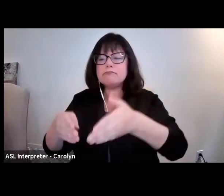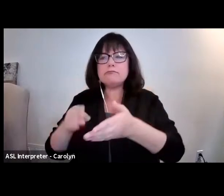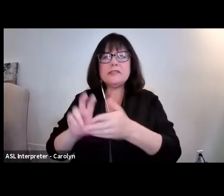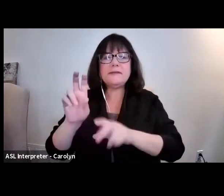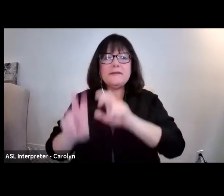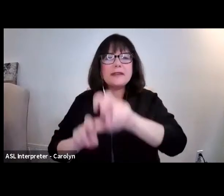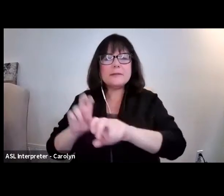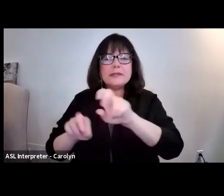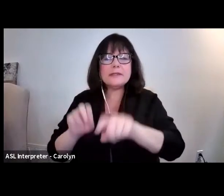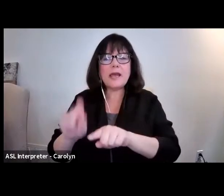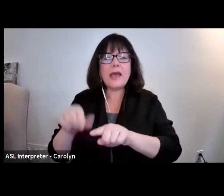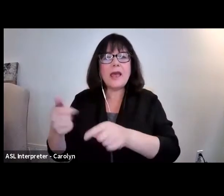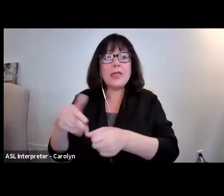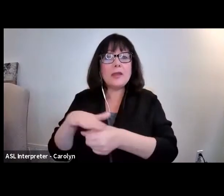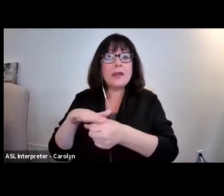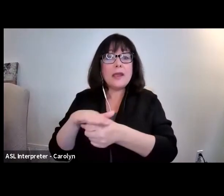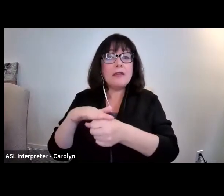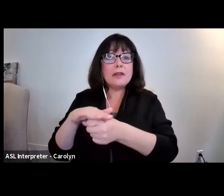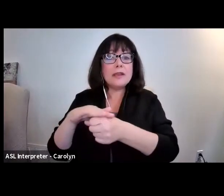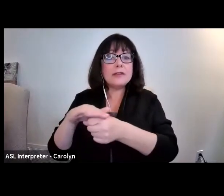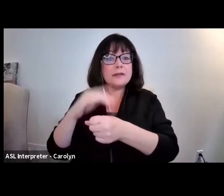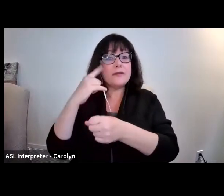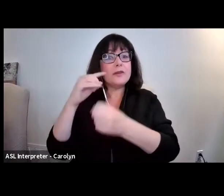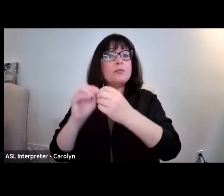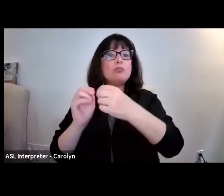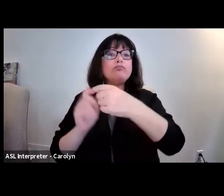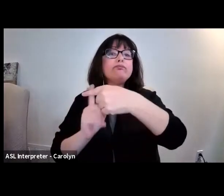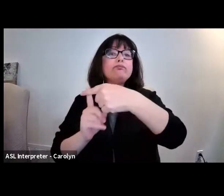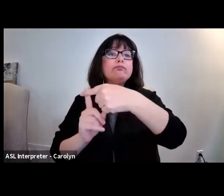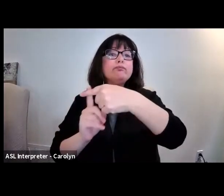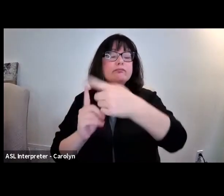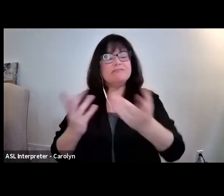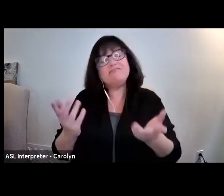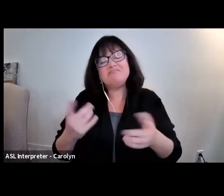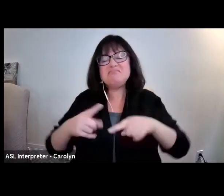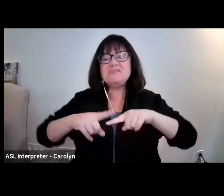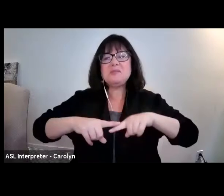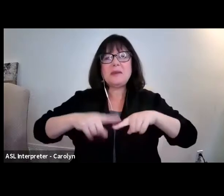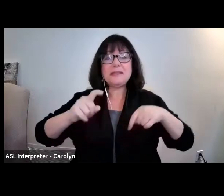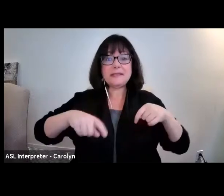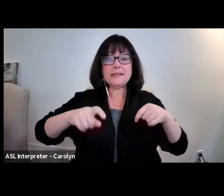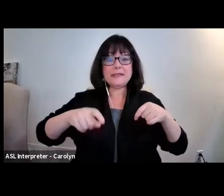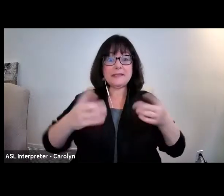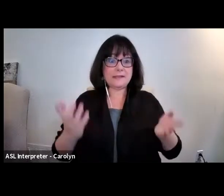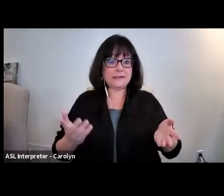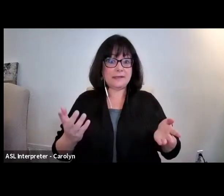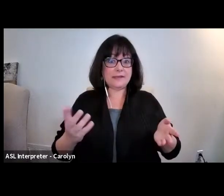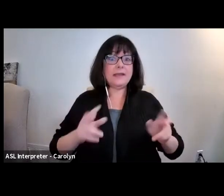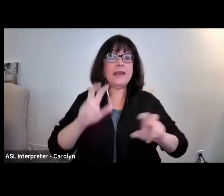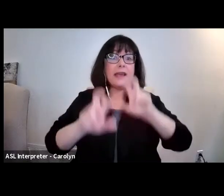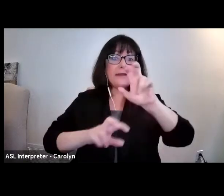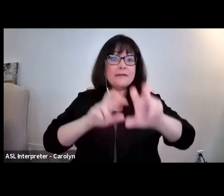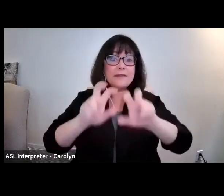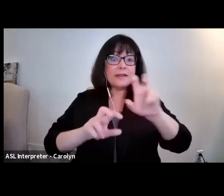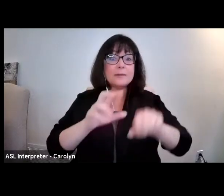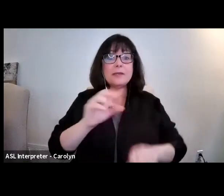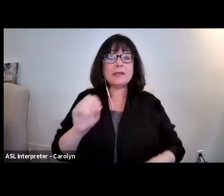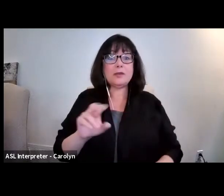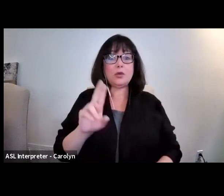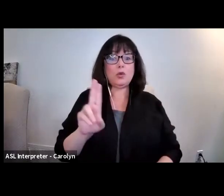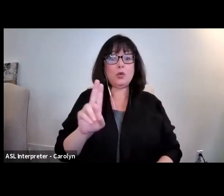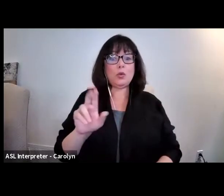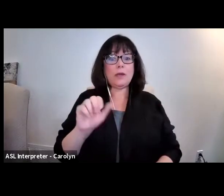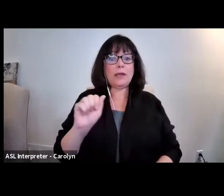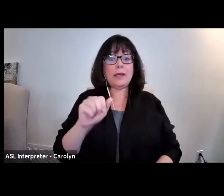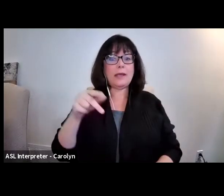optimistic enrollment picture. So if we think about investments and advancing the UAP 2025,